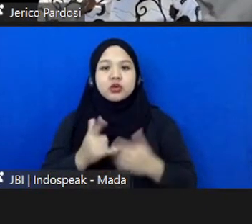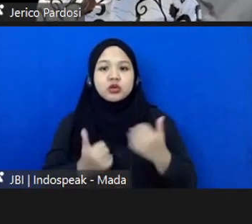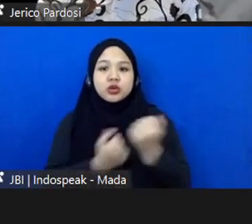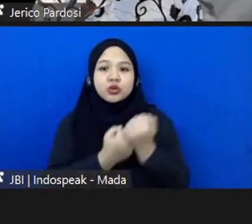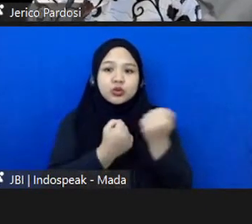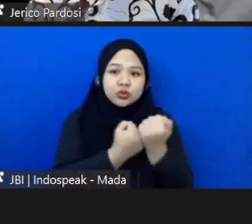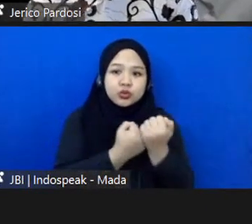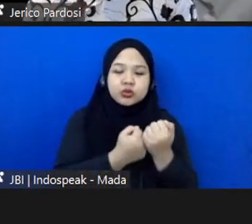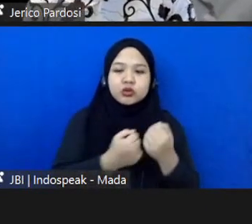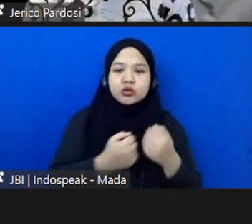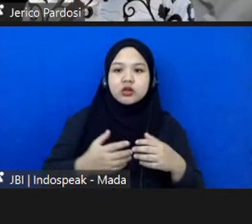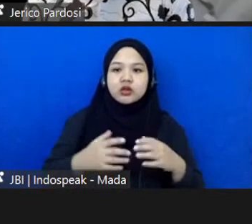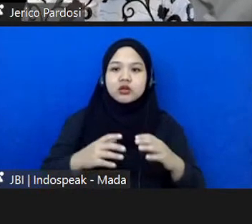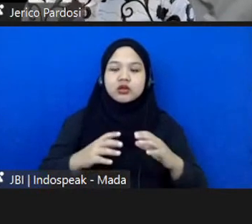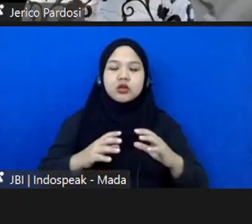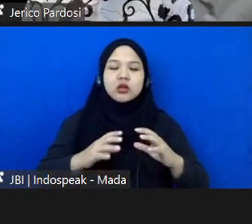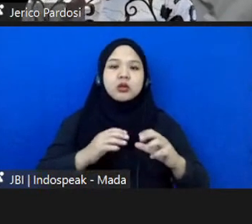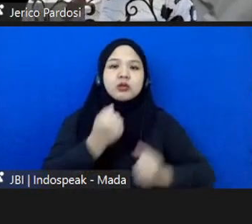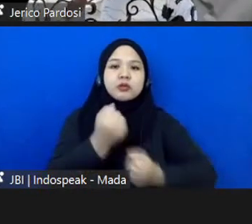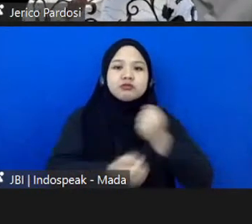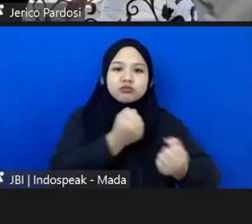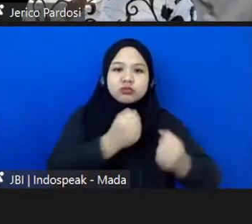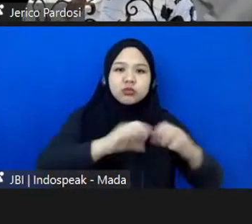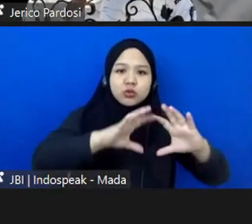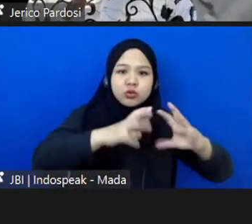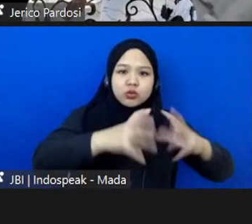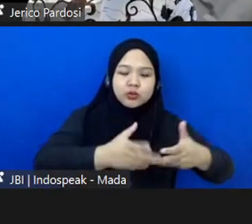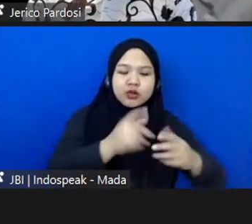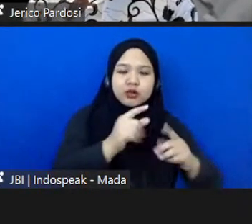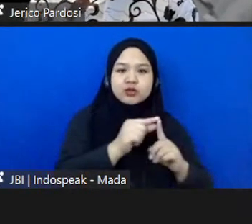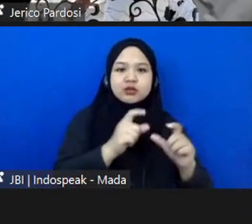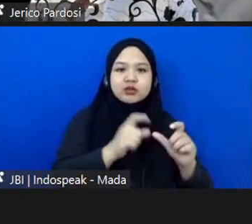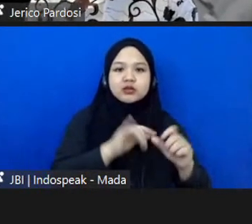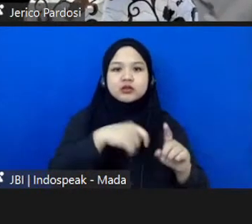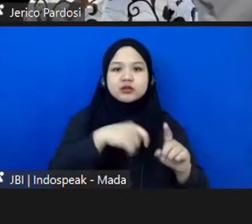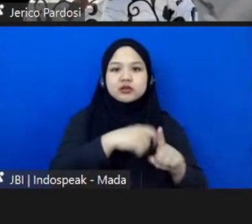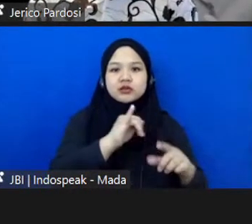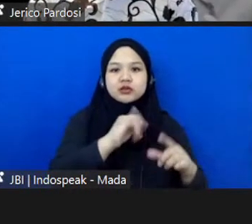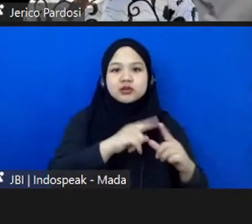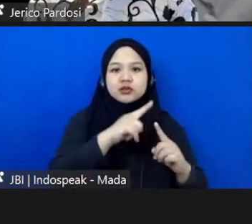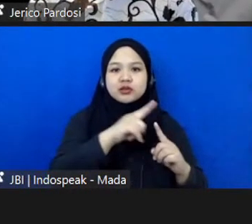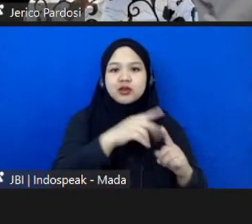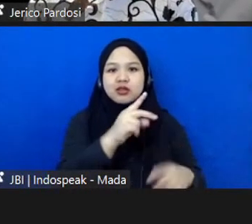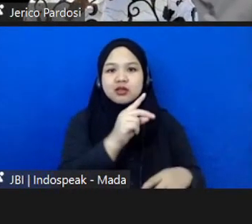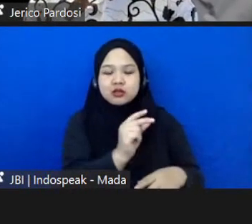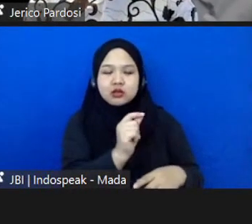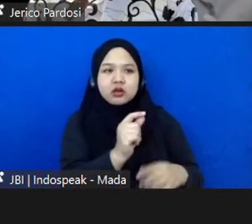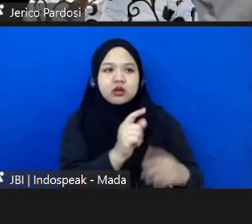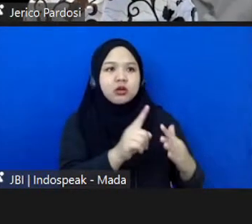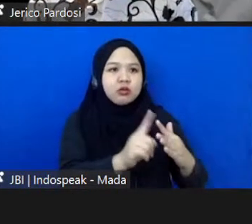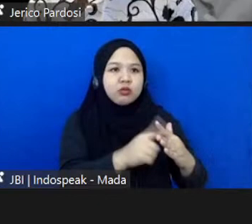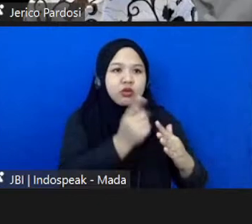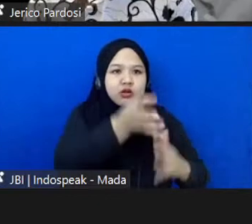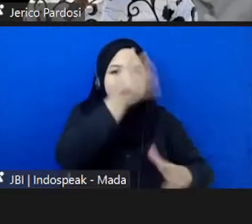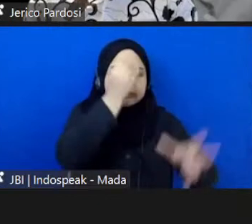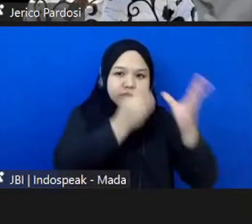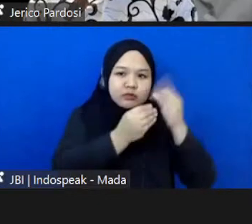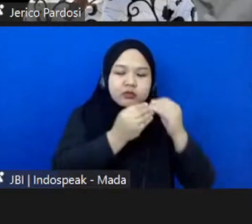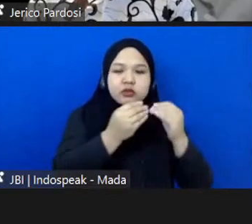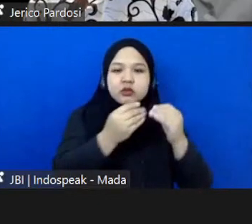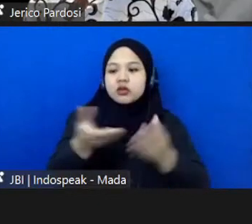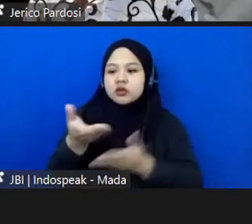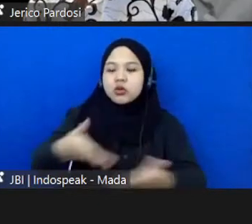the global movement in transcultural psychiatry, which pushes learning of local